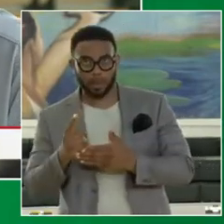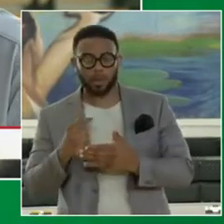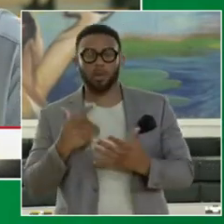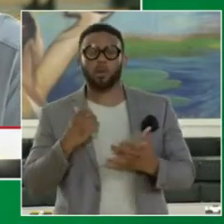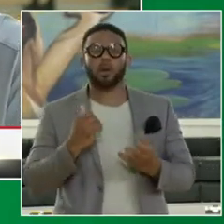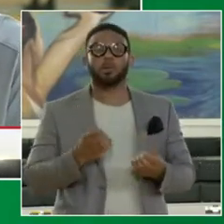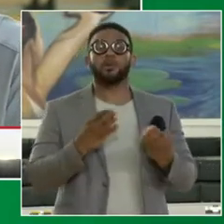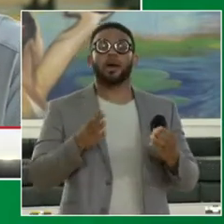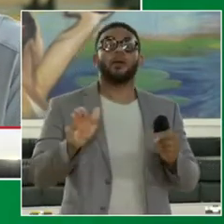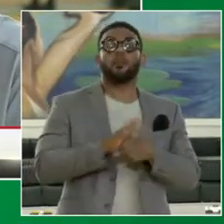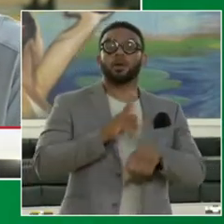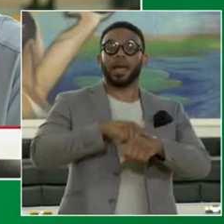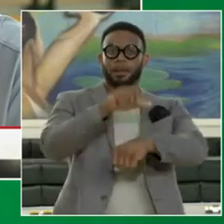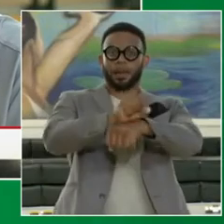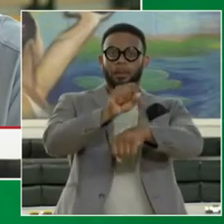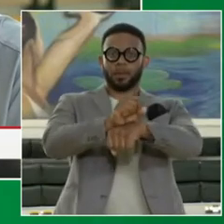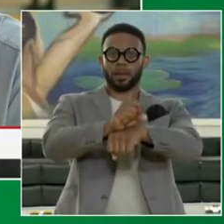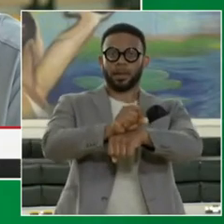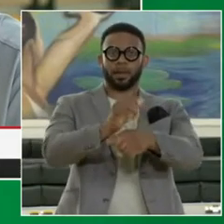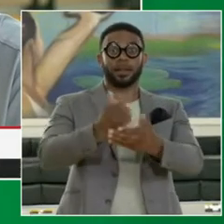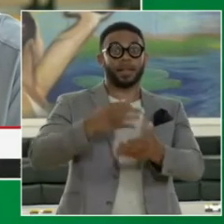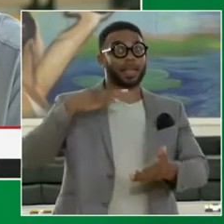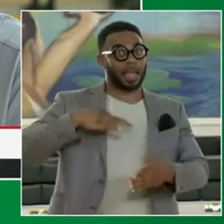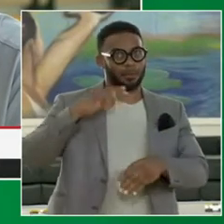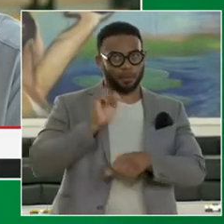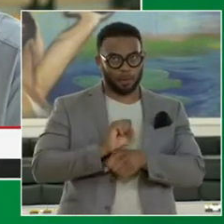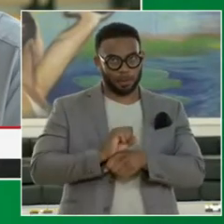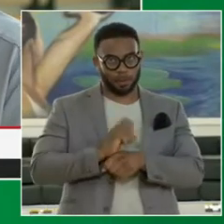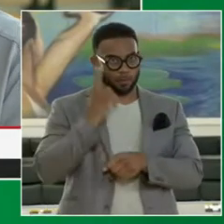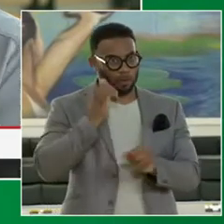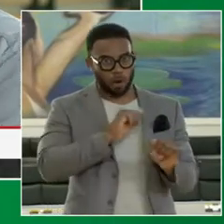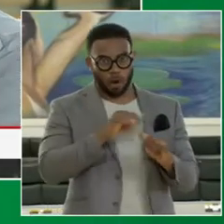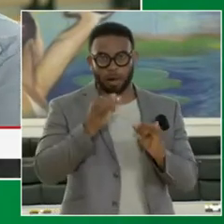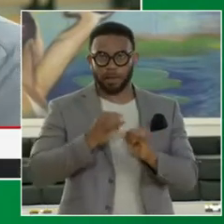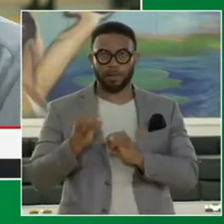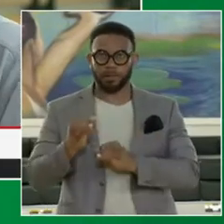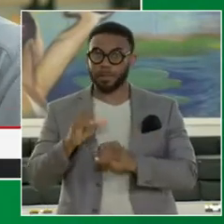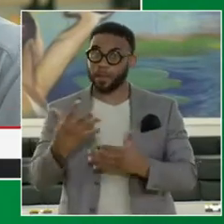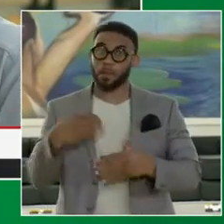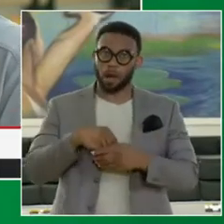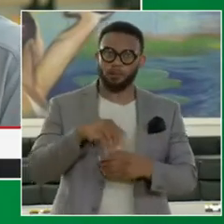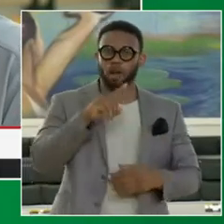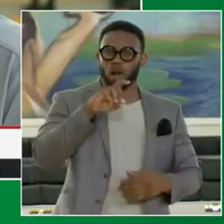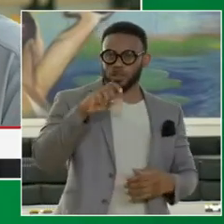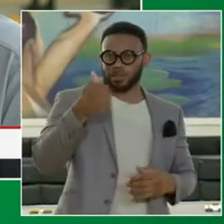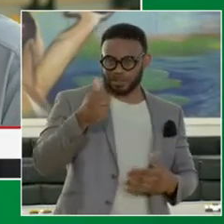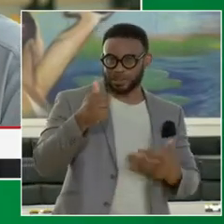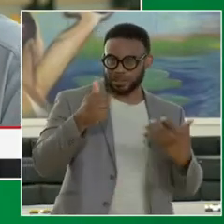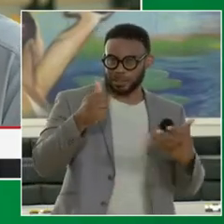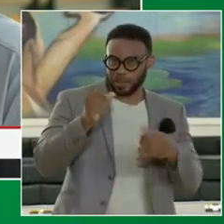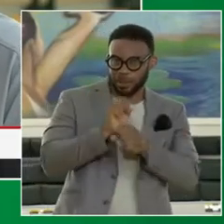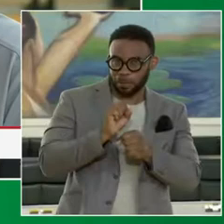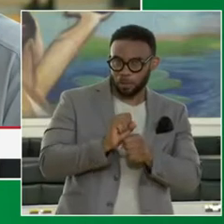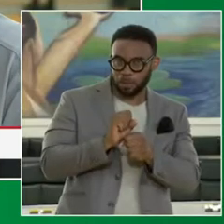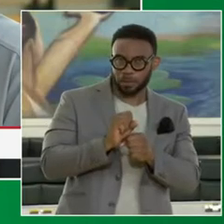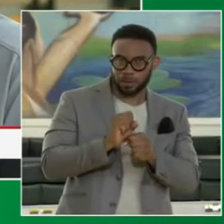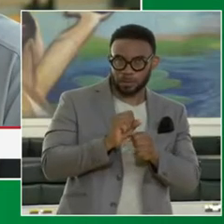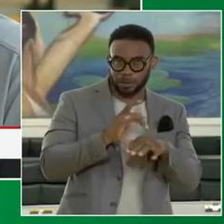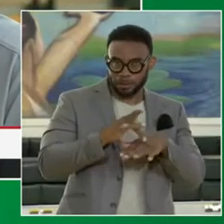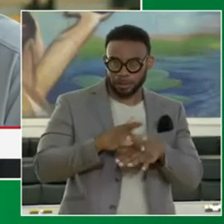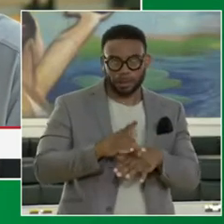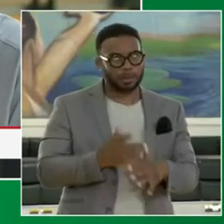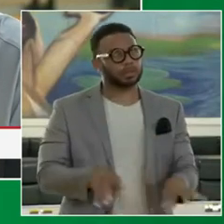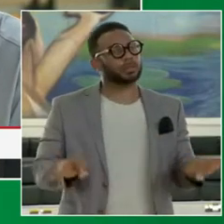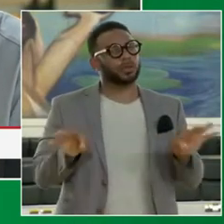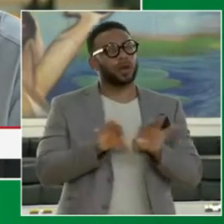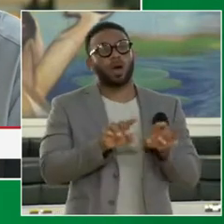to provide full-time employment, gainful employment for those individuals, and that's part of that 110 employment slots. It's so